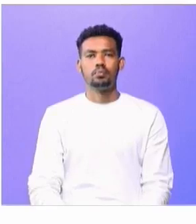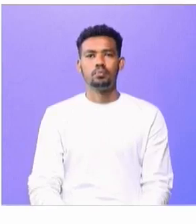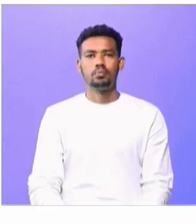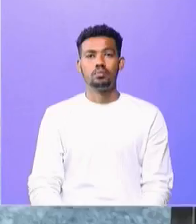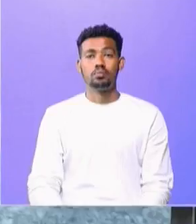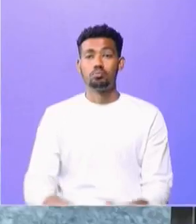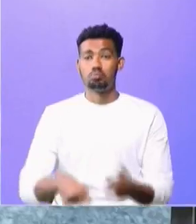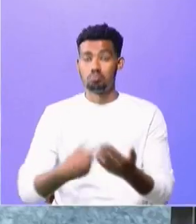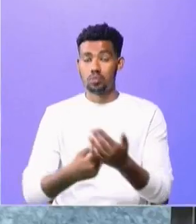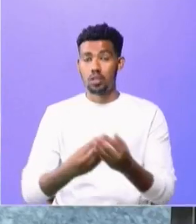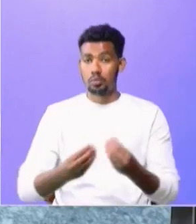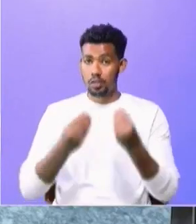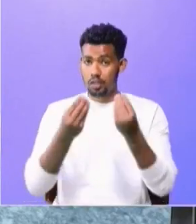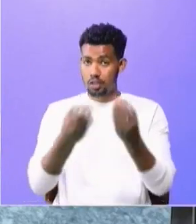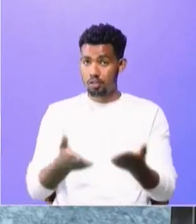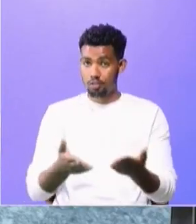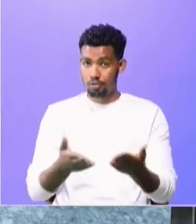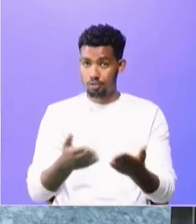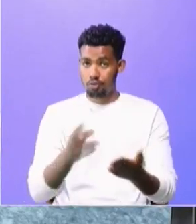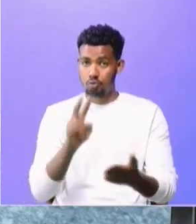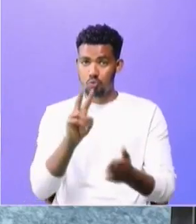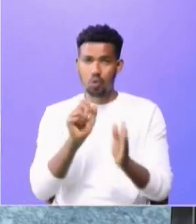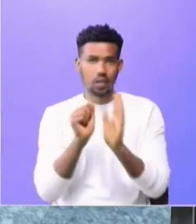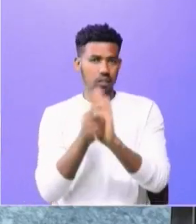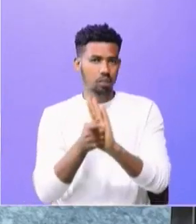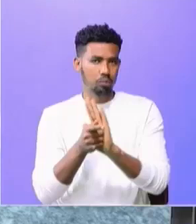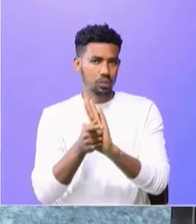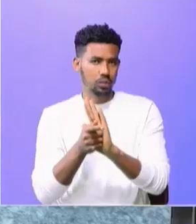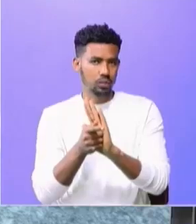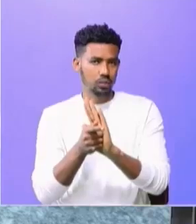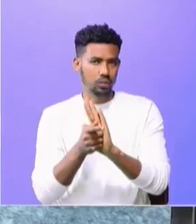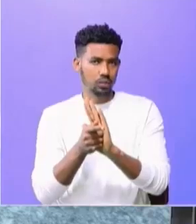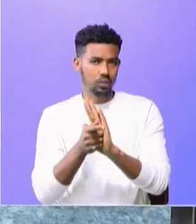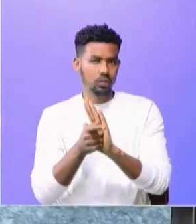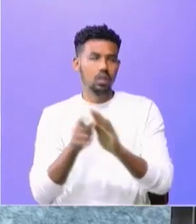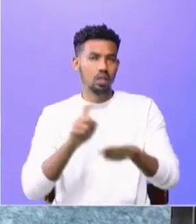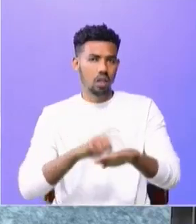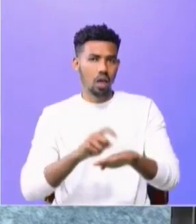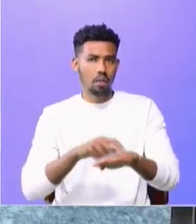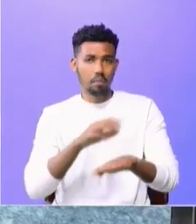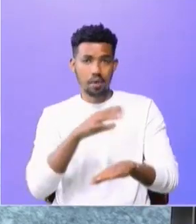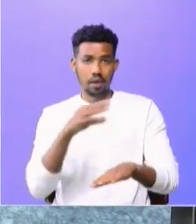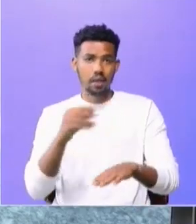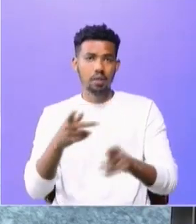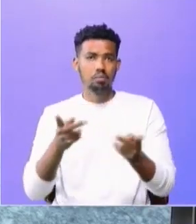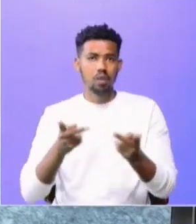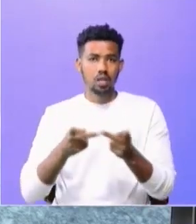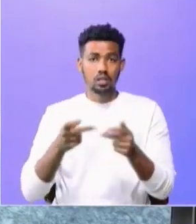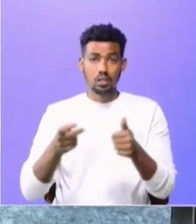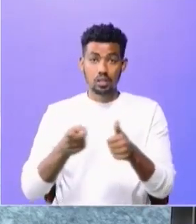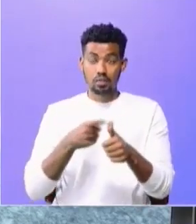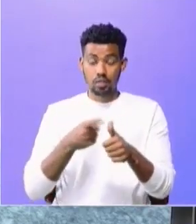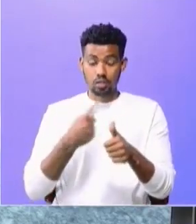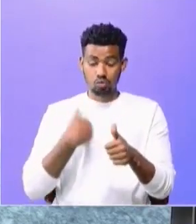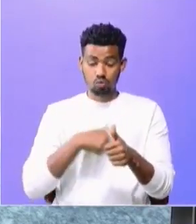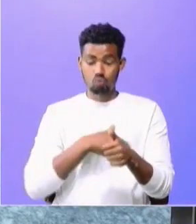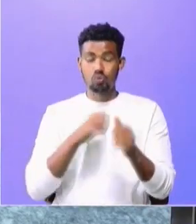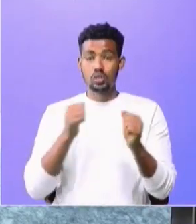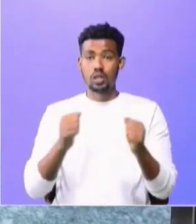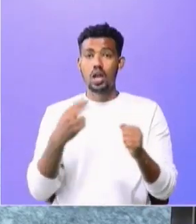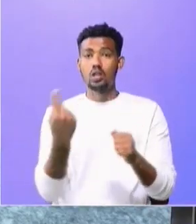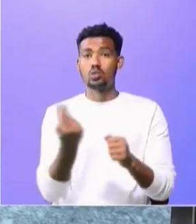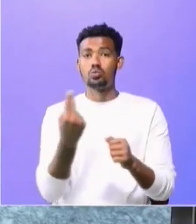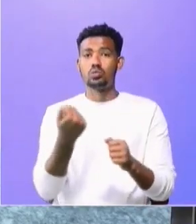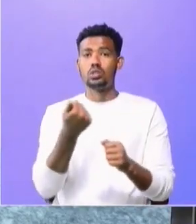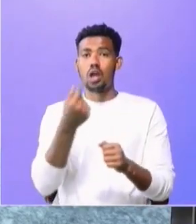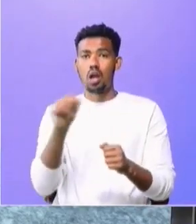So let me give you 2 examples. It depends time and place. So the first one, we can use at for specific